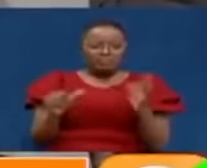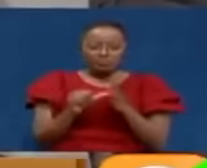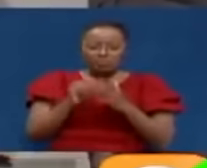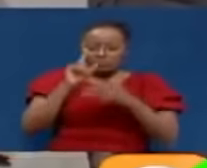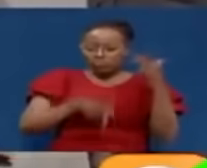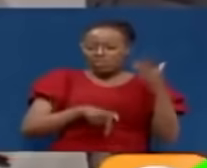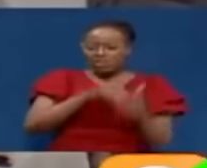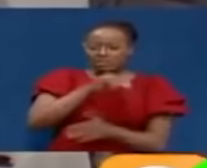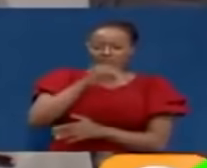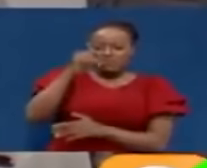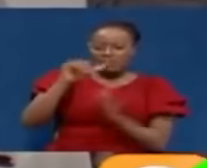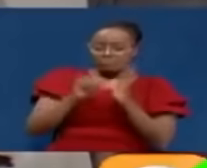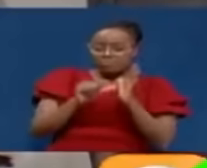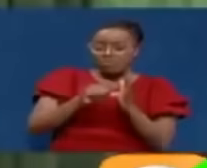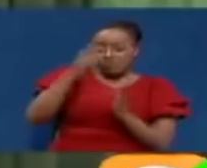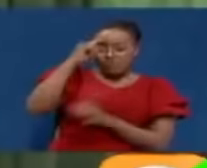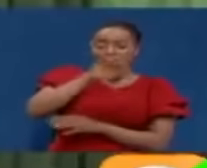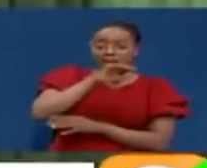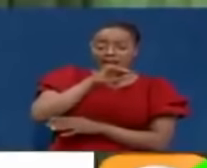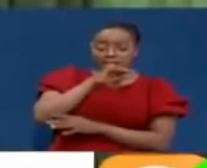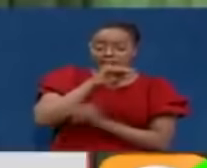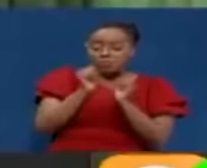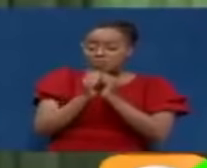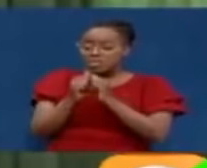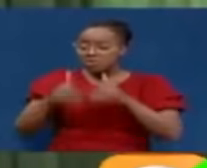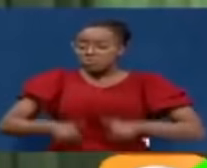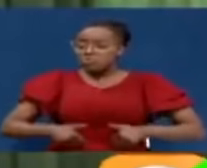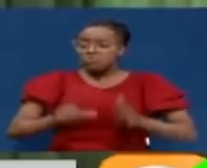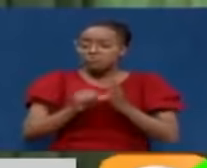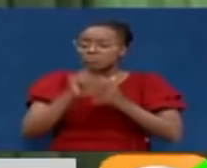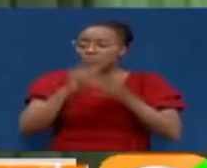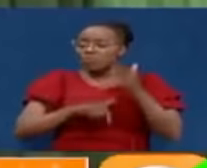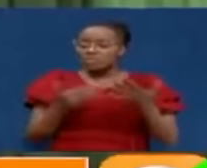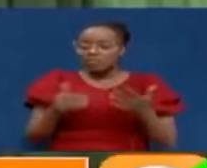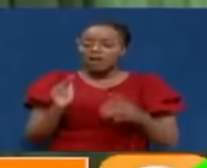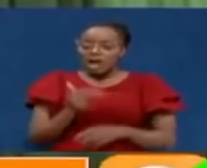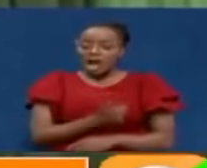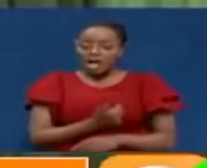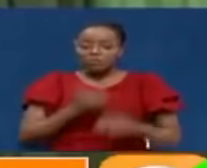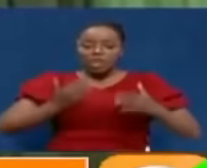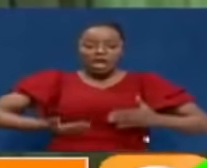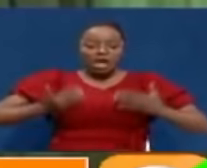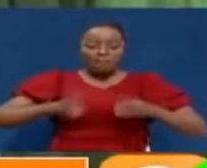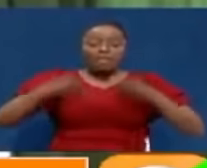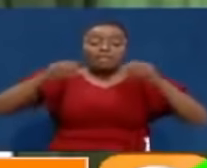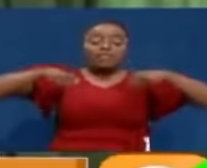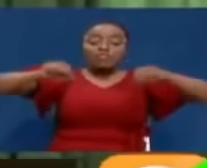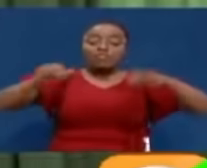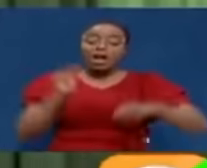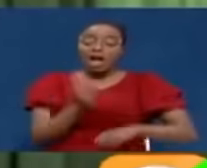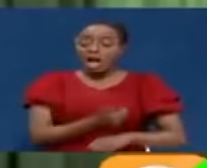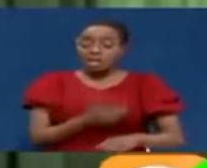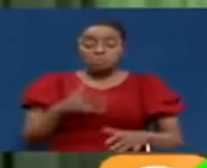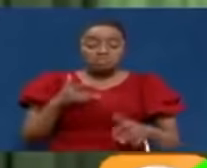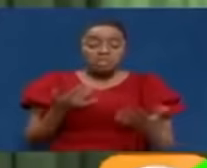of Raila with the youth of Kenya? Sisi tuko radhi huyu anapeana boda boda. Sisi tuko